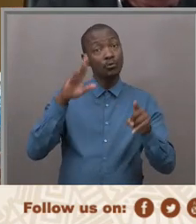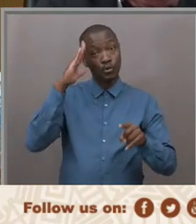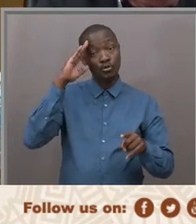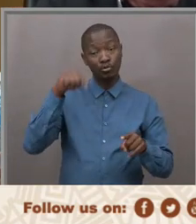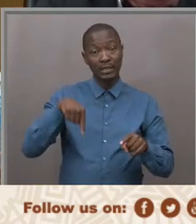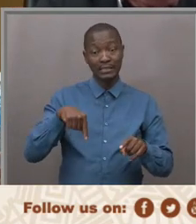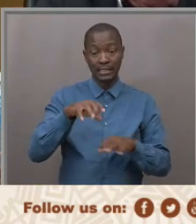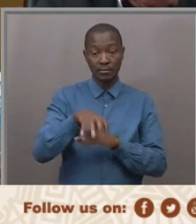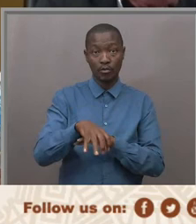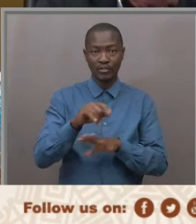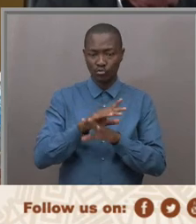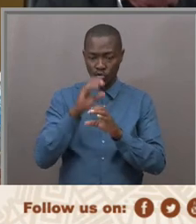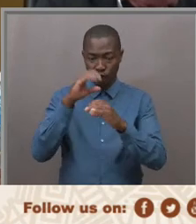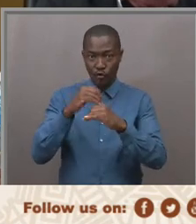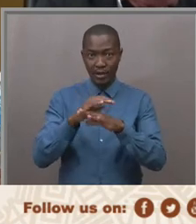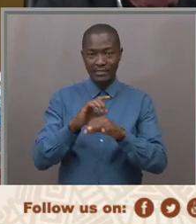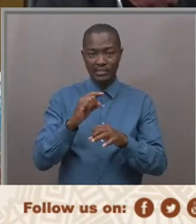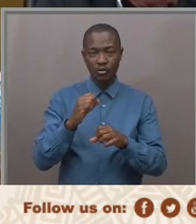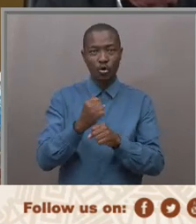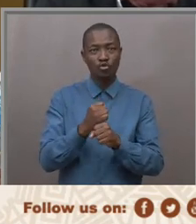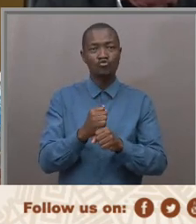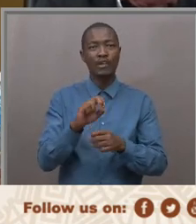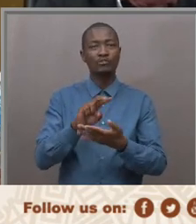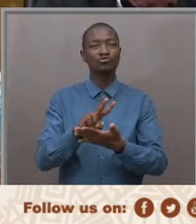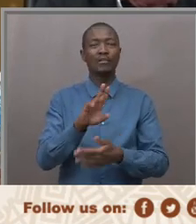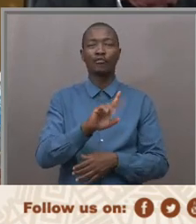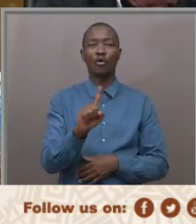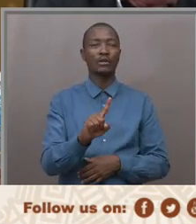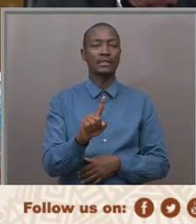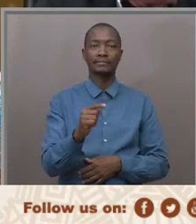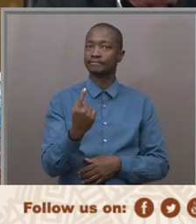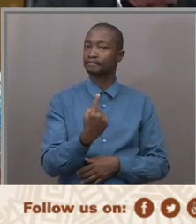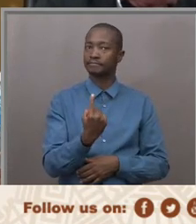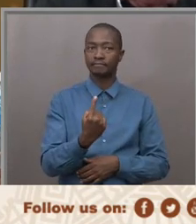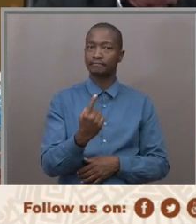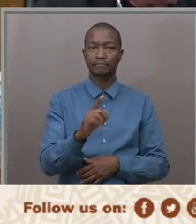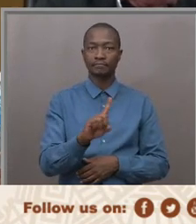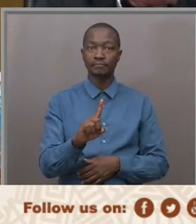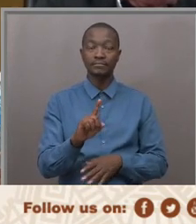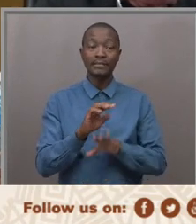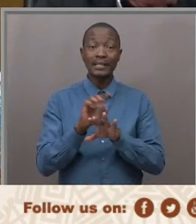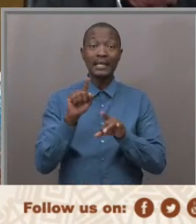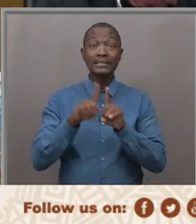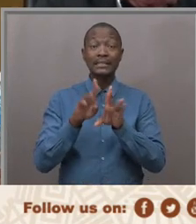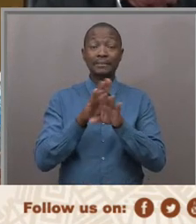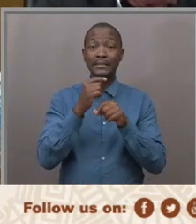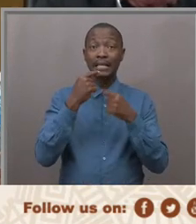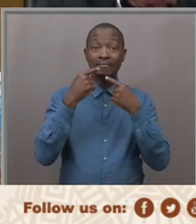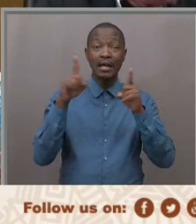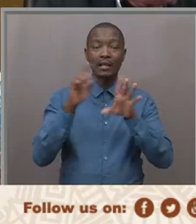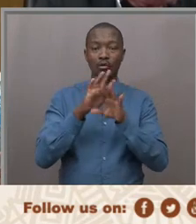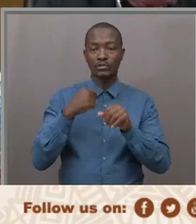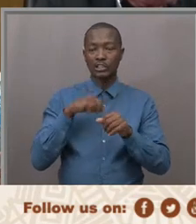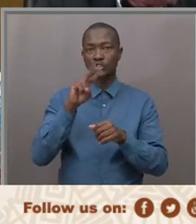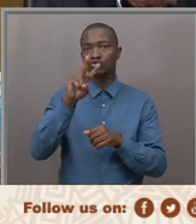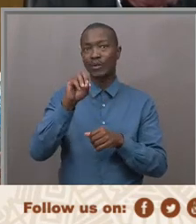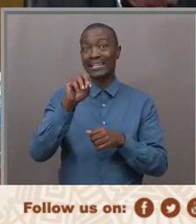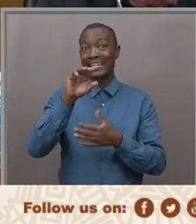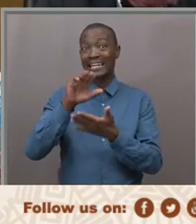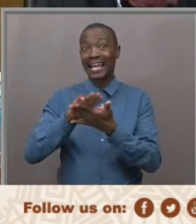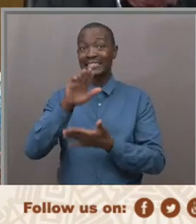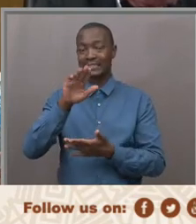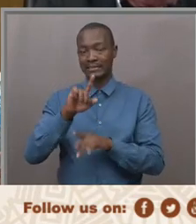not only focusing on grade 12s. Like I announced in 2019, that the Department